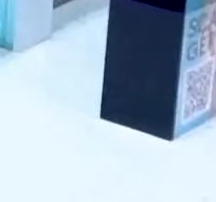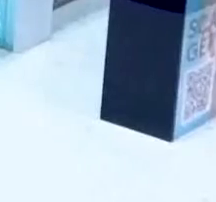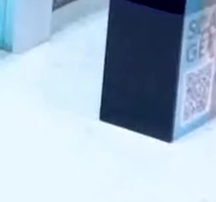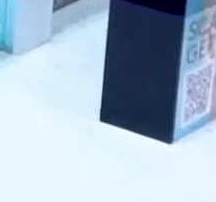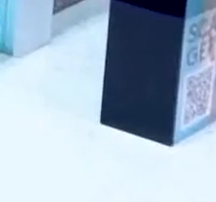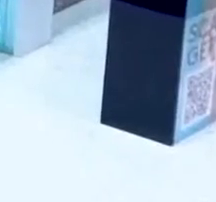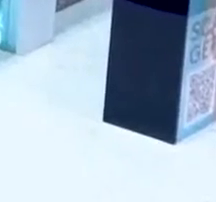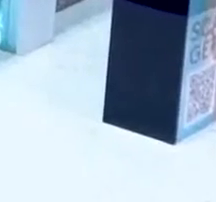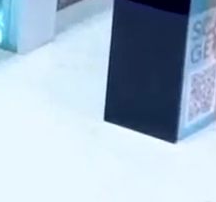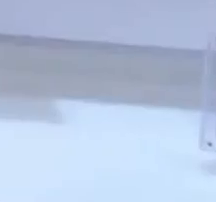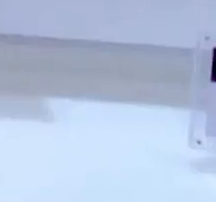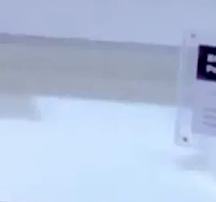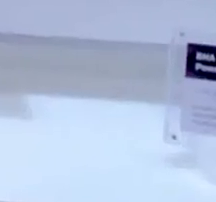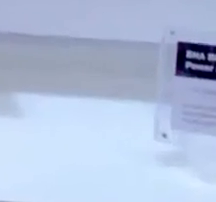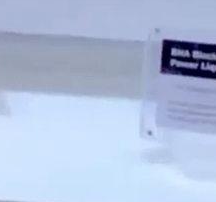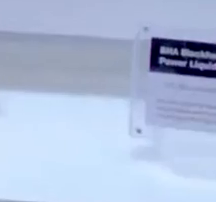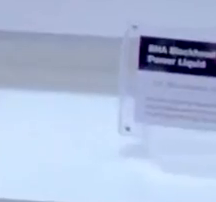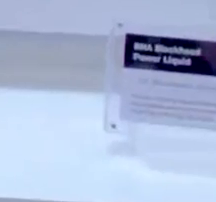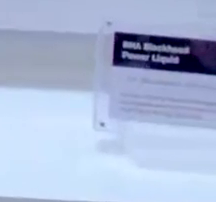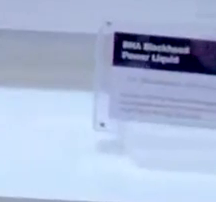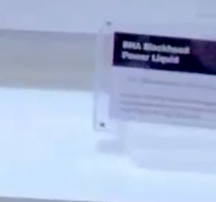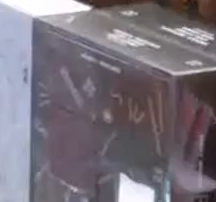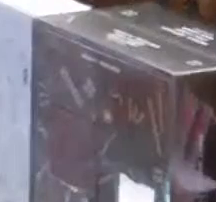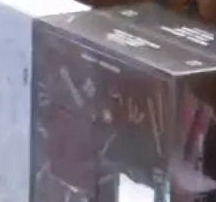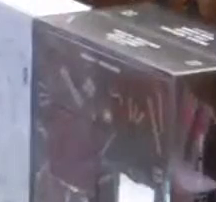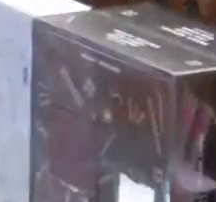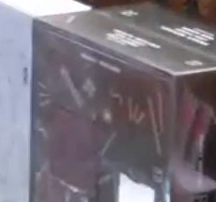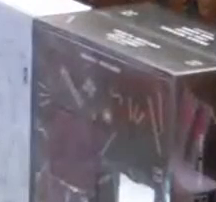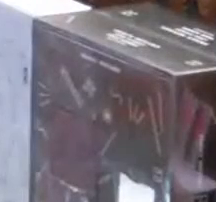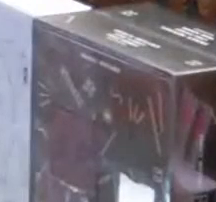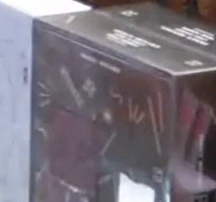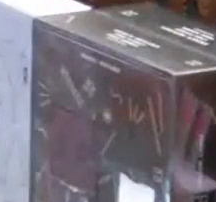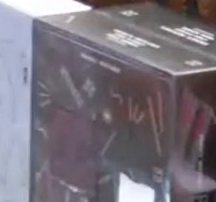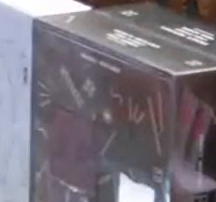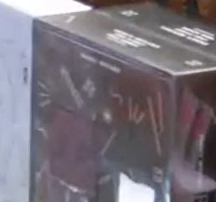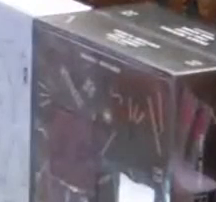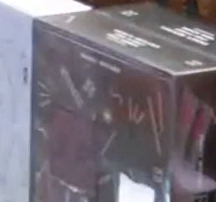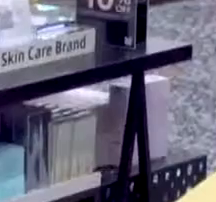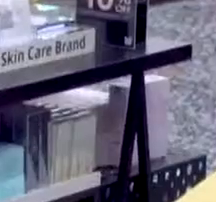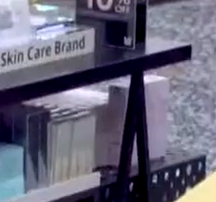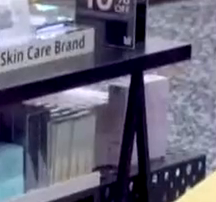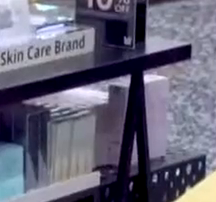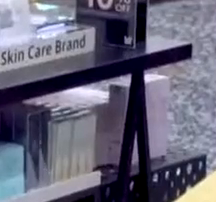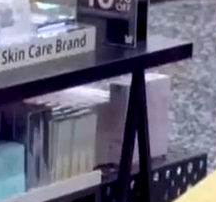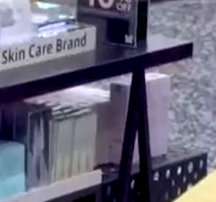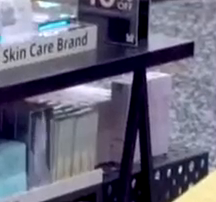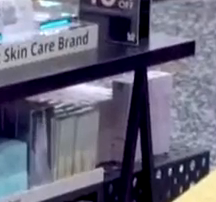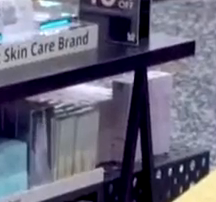Thank you.